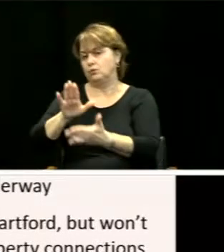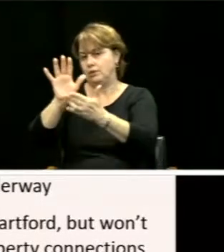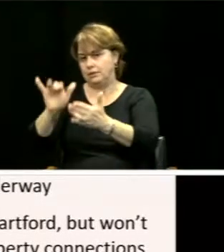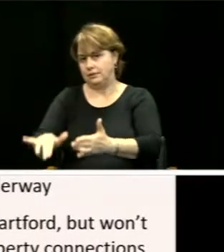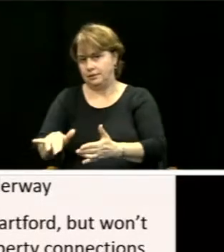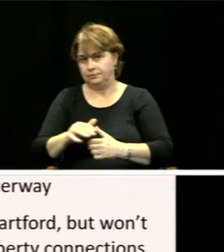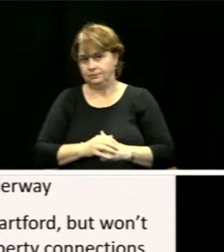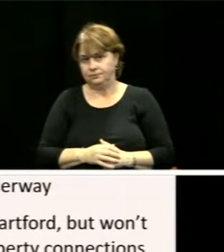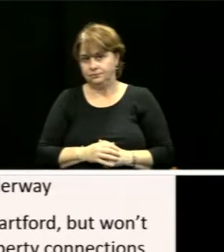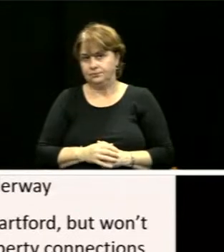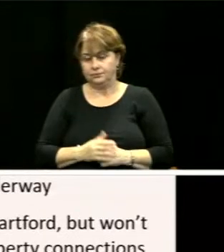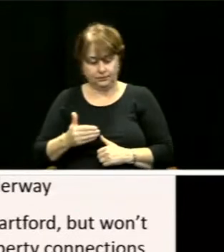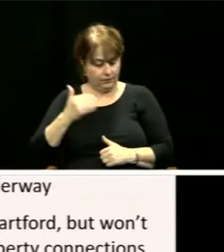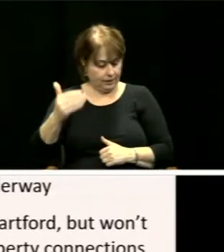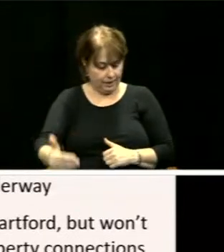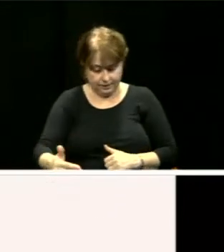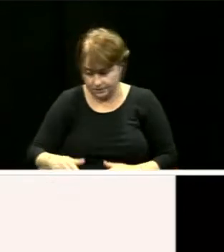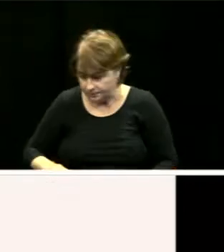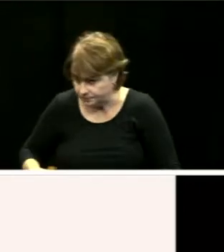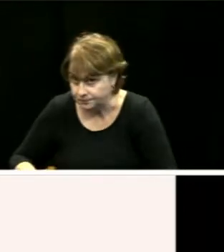mentioned. Next slide, Cindy.